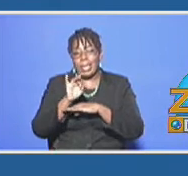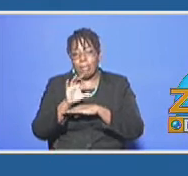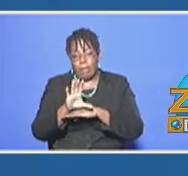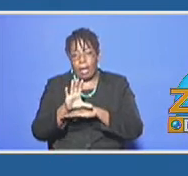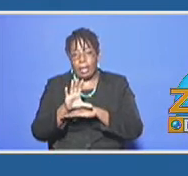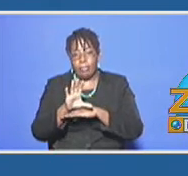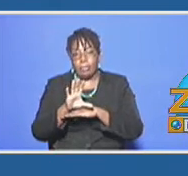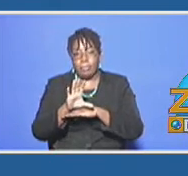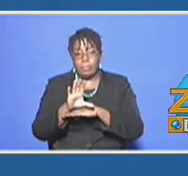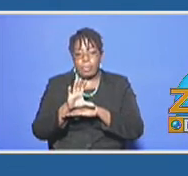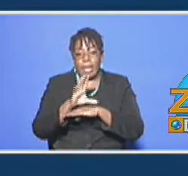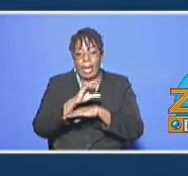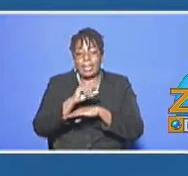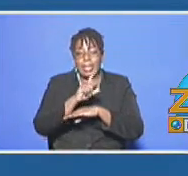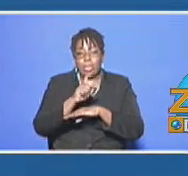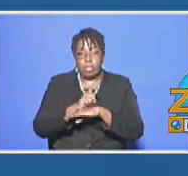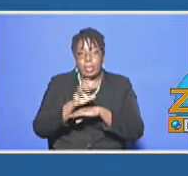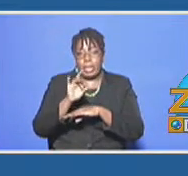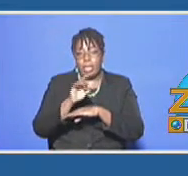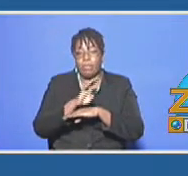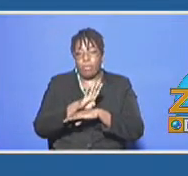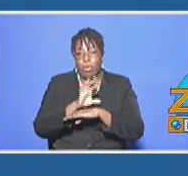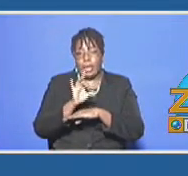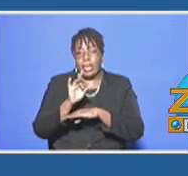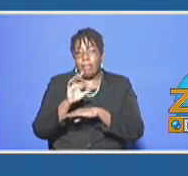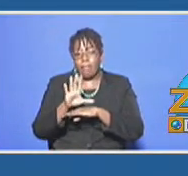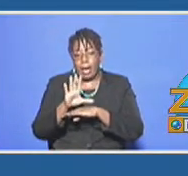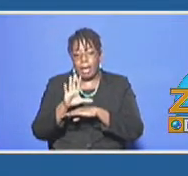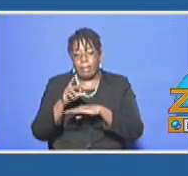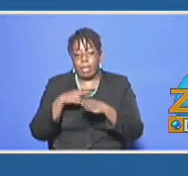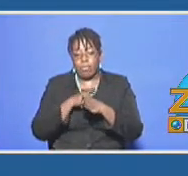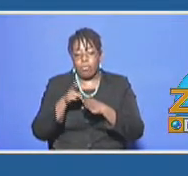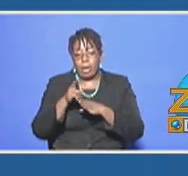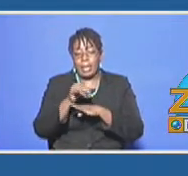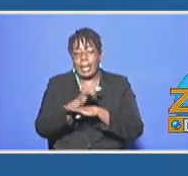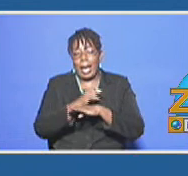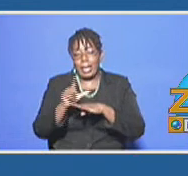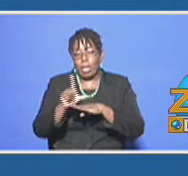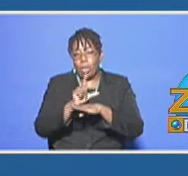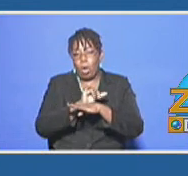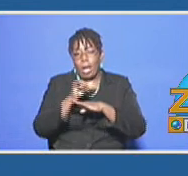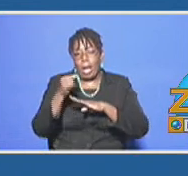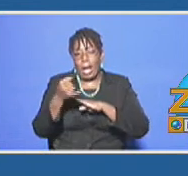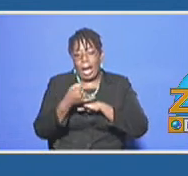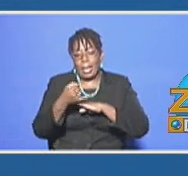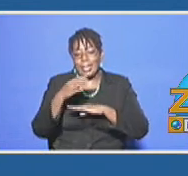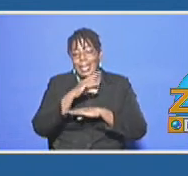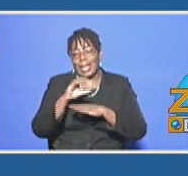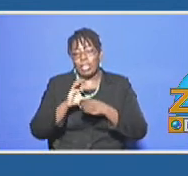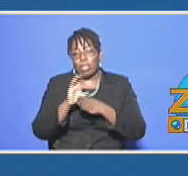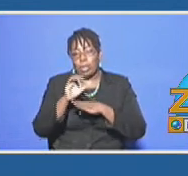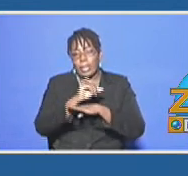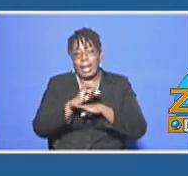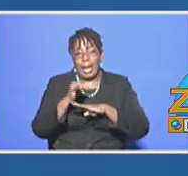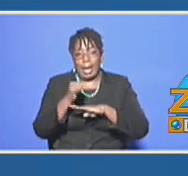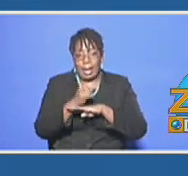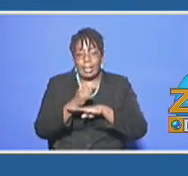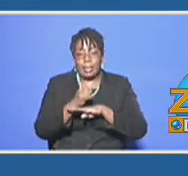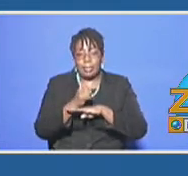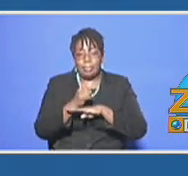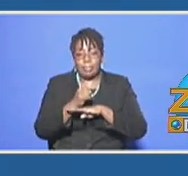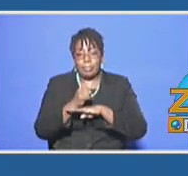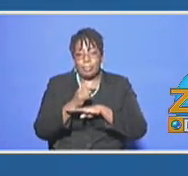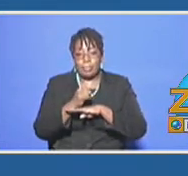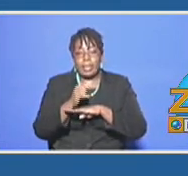85 degrees. Georgetown, Exuma, 84. 85s in Ragged Island, Clownstown, Long Island, and Crooked Island. Betsy Bay, Megawana,